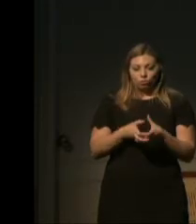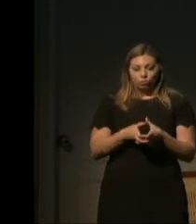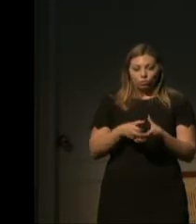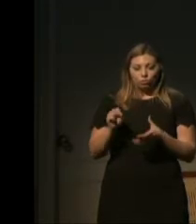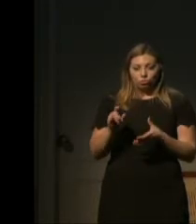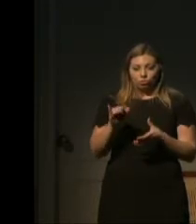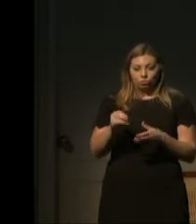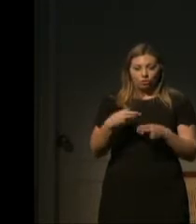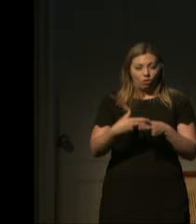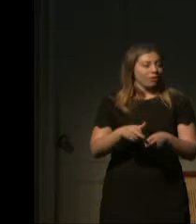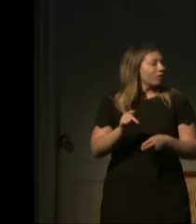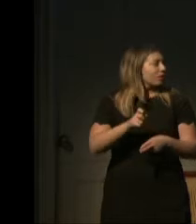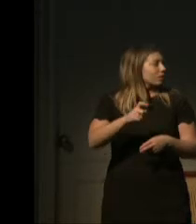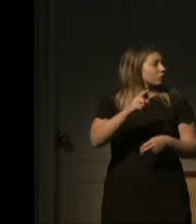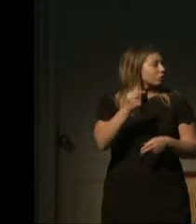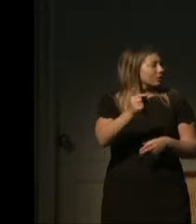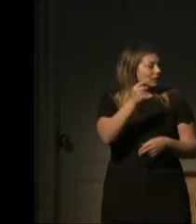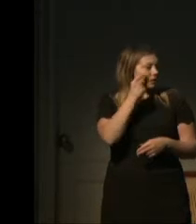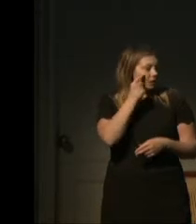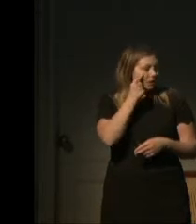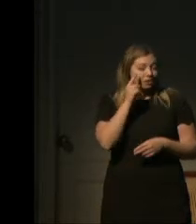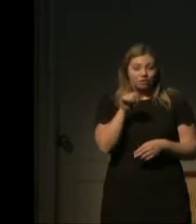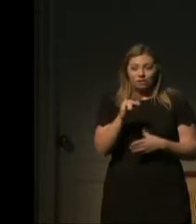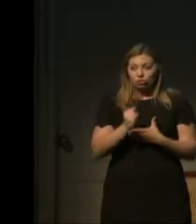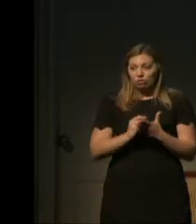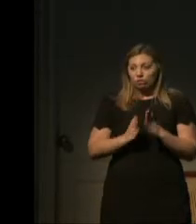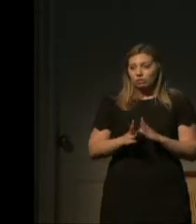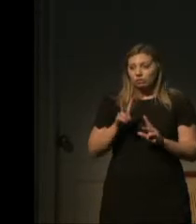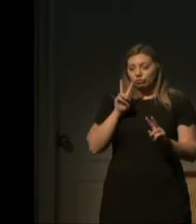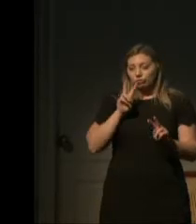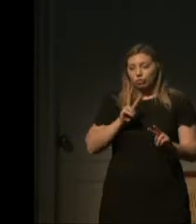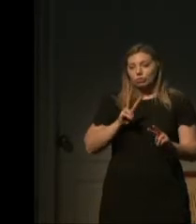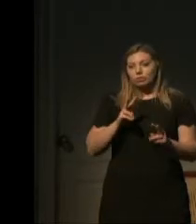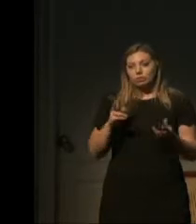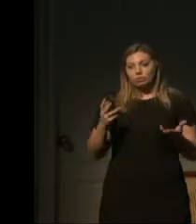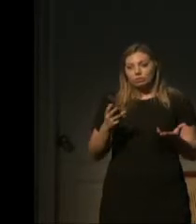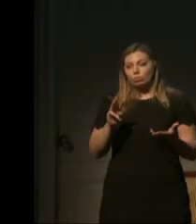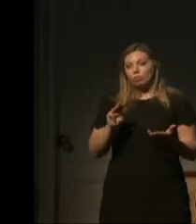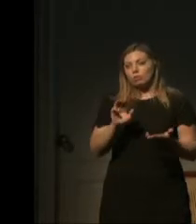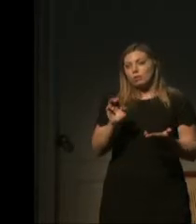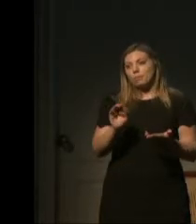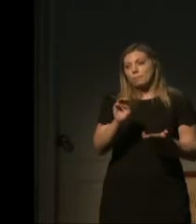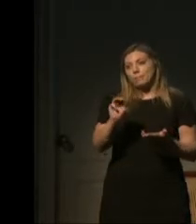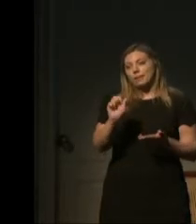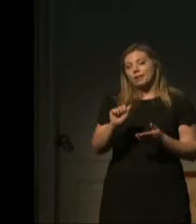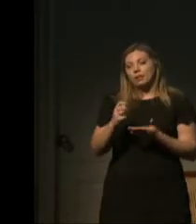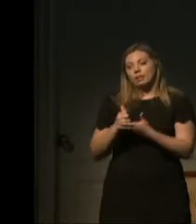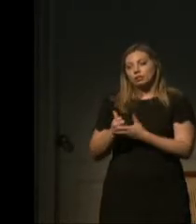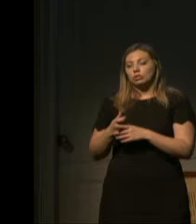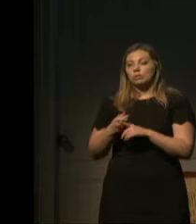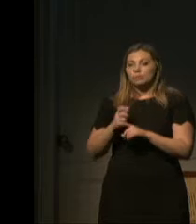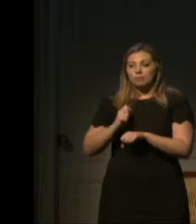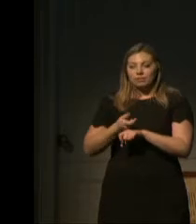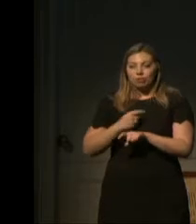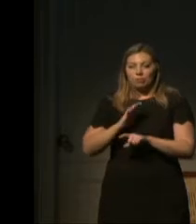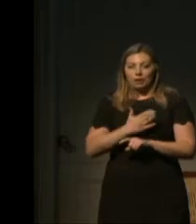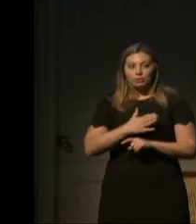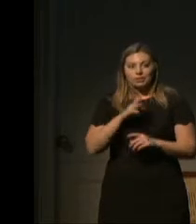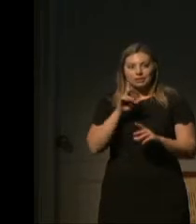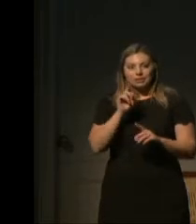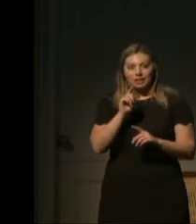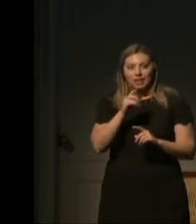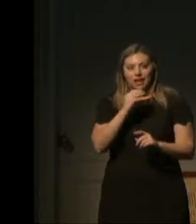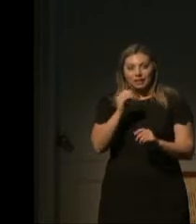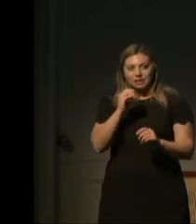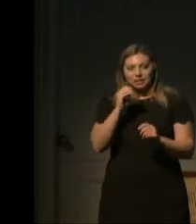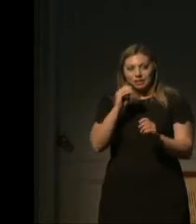studio, The Green Isle. This is an artist's view of WICMA's collection, based on our data and images. Studio The Green Isle had